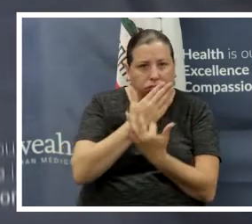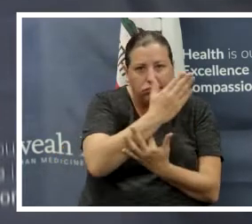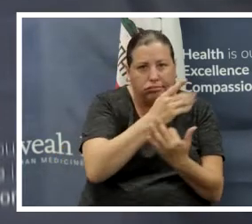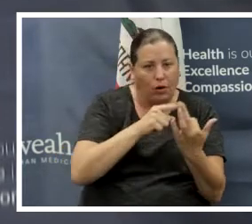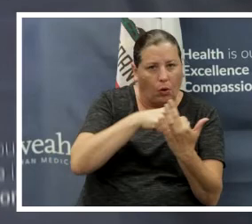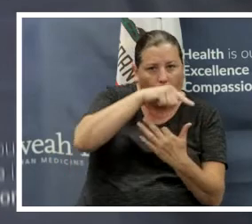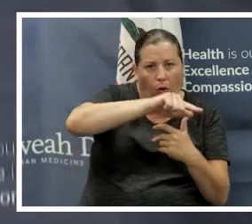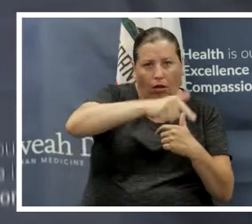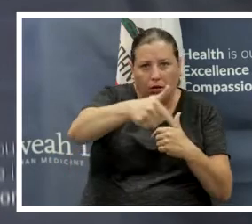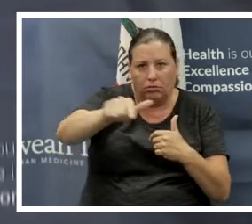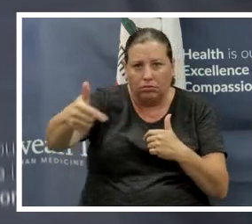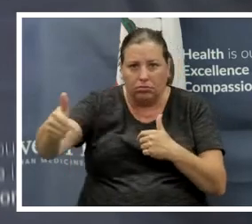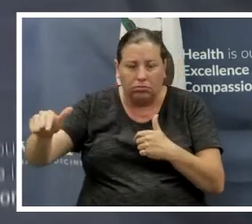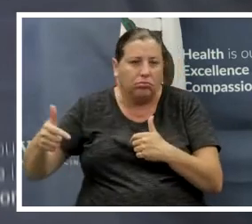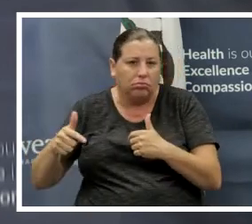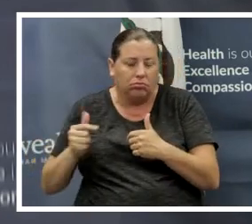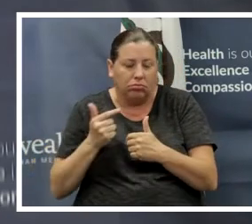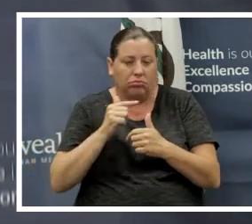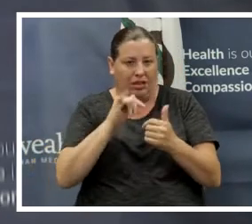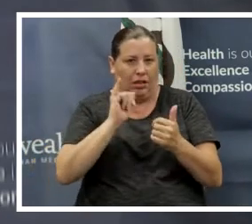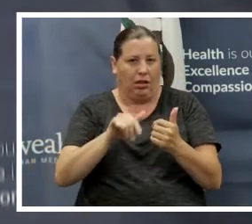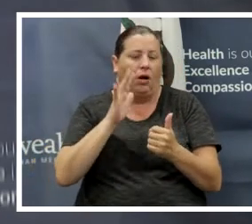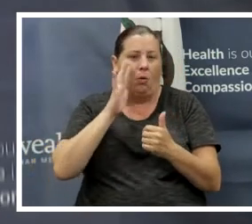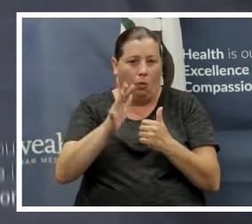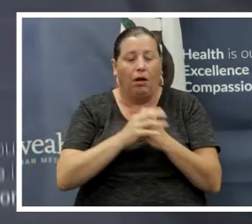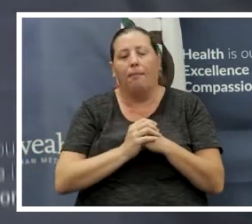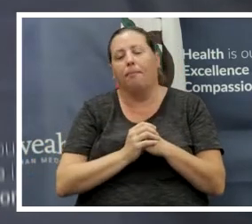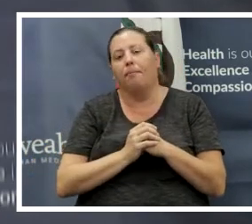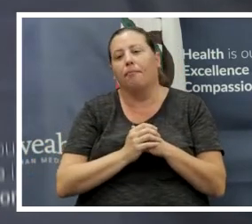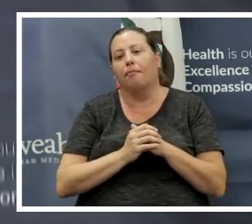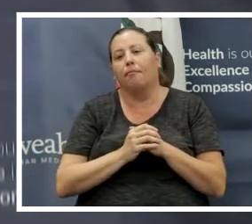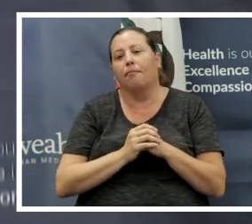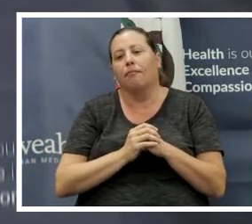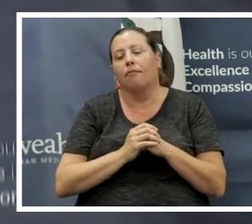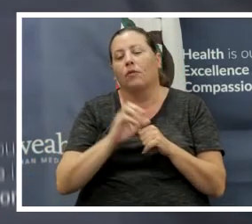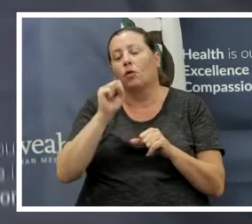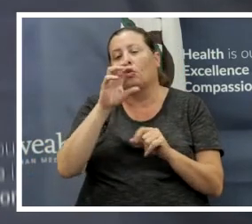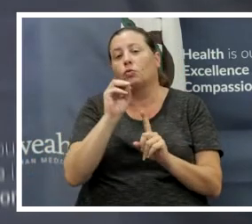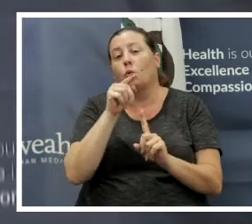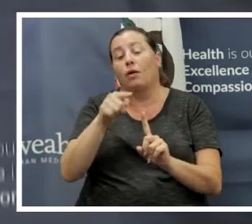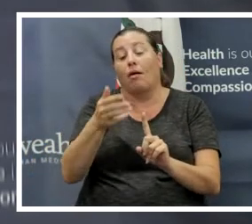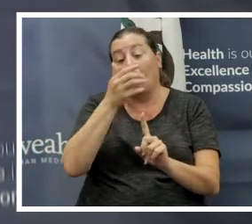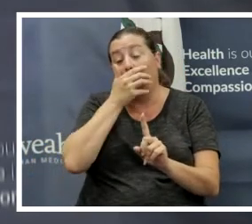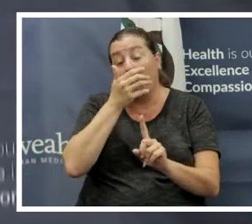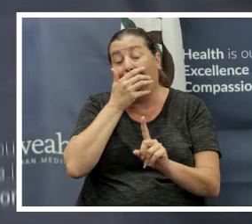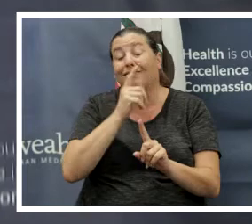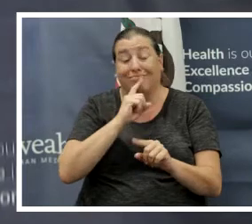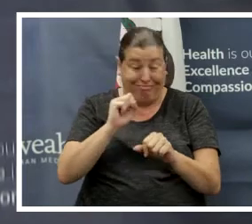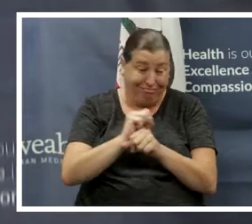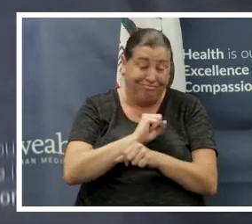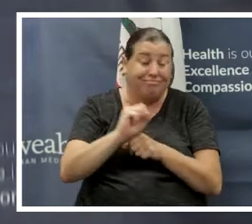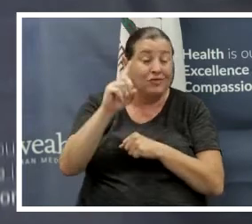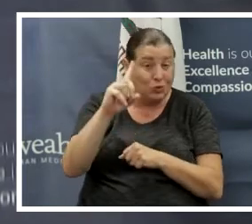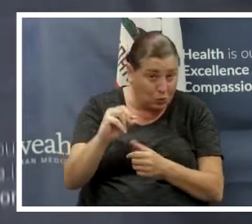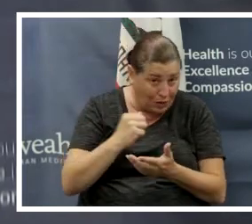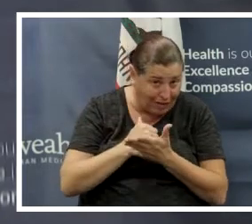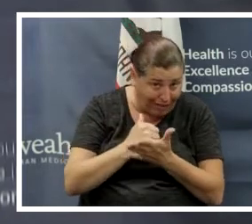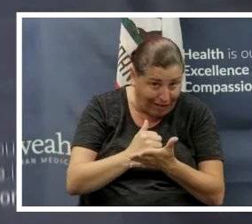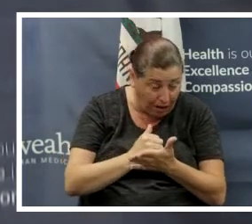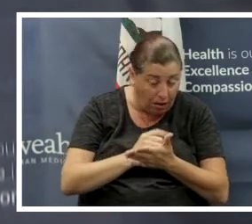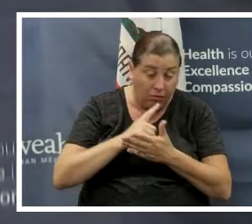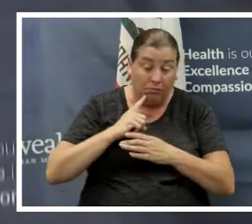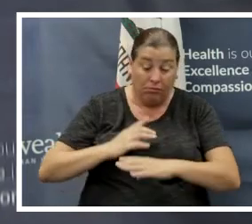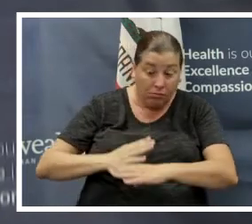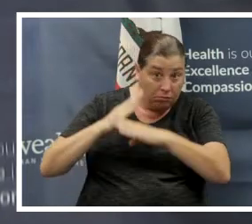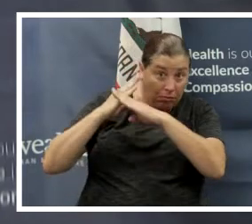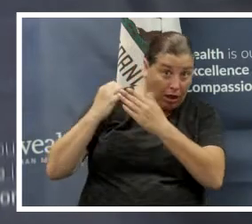to the next tube to traverse that 170 feet. So the masks do help. They don't stop everything because